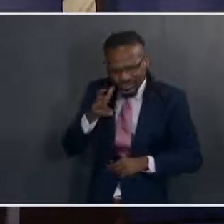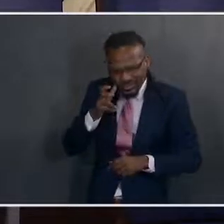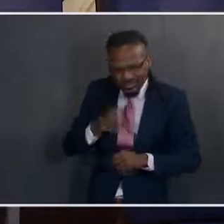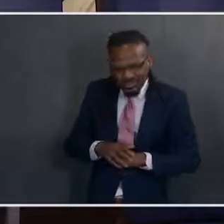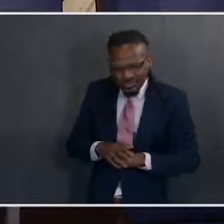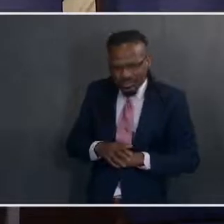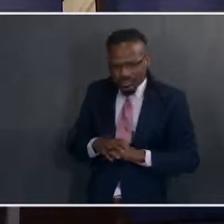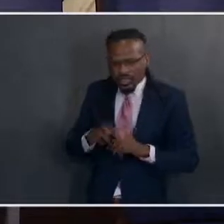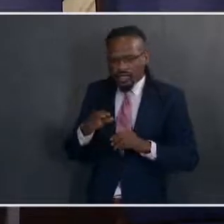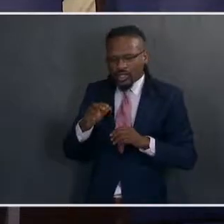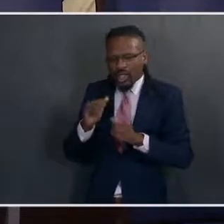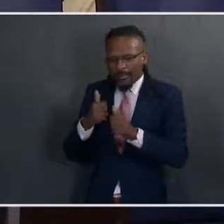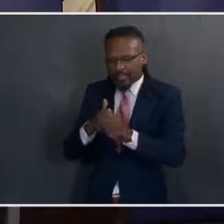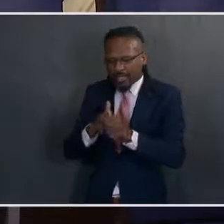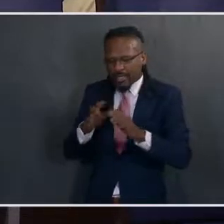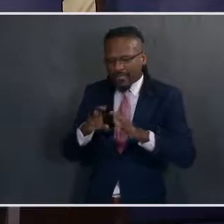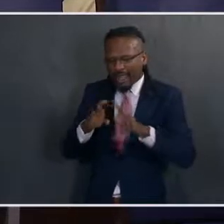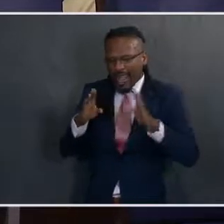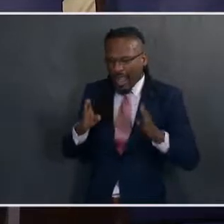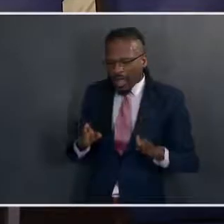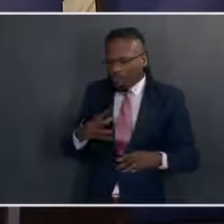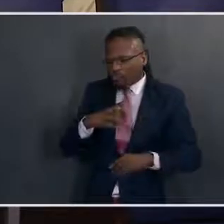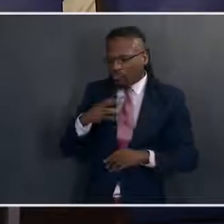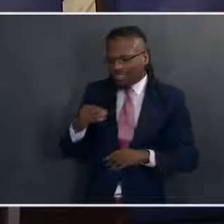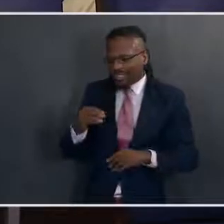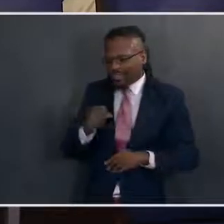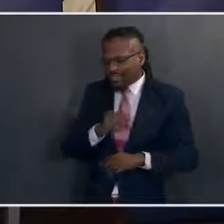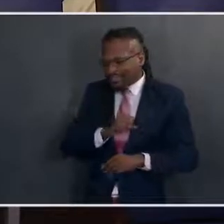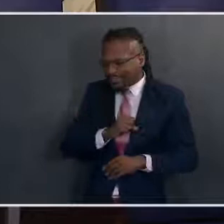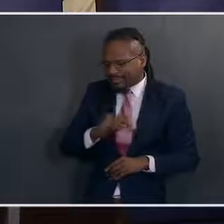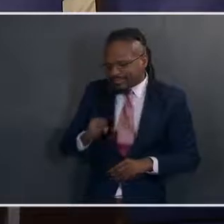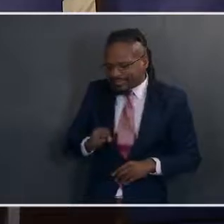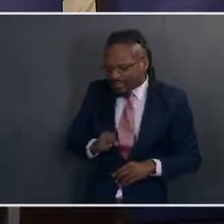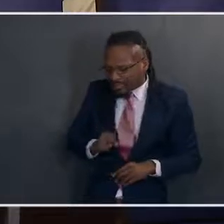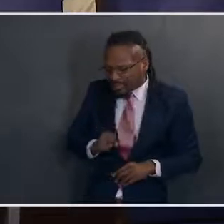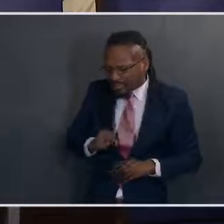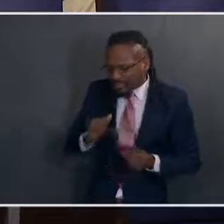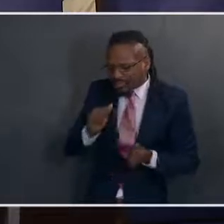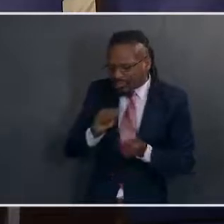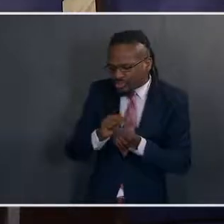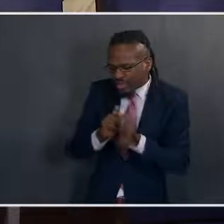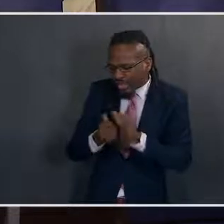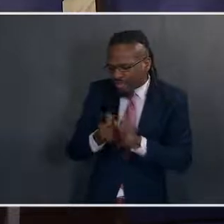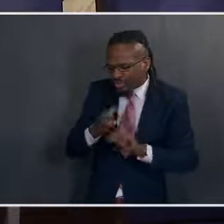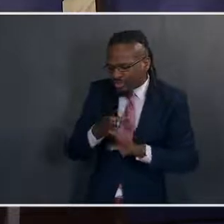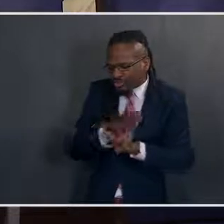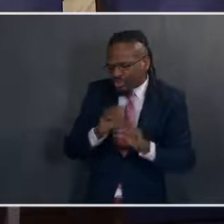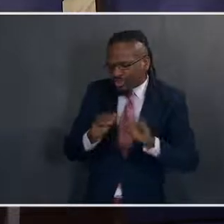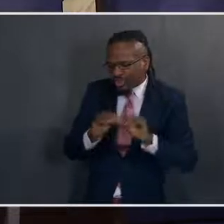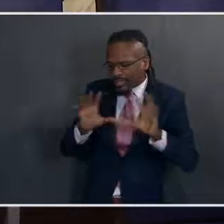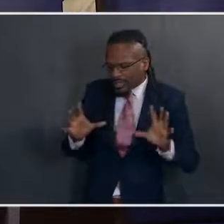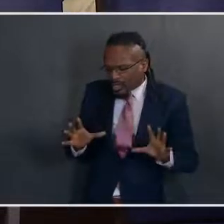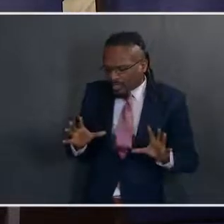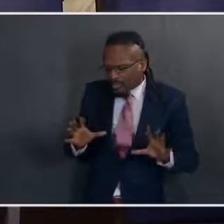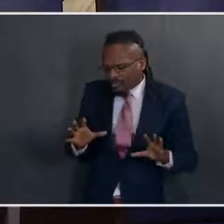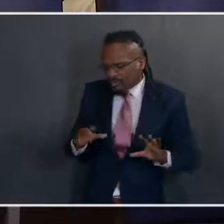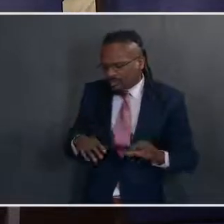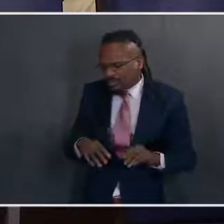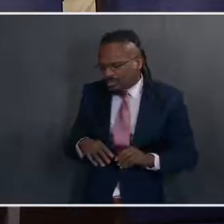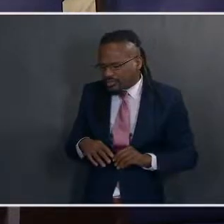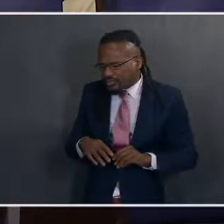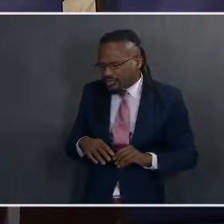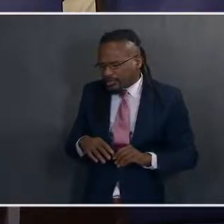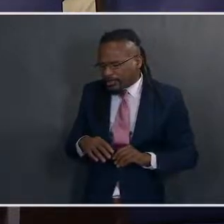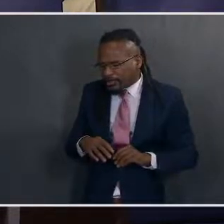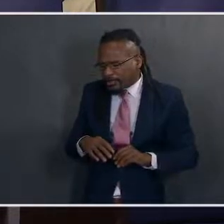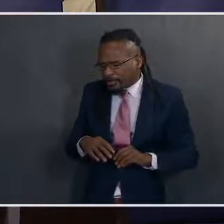the Senate. We talked about it on the campaign trail, but given Shelby Holder and the change of preclearance, is that a priority? And if it's a priority, when, I understand you've only